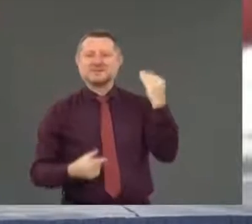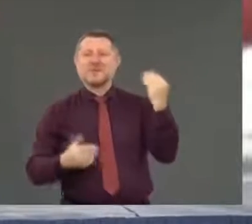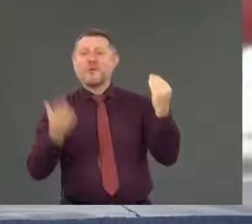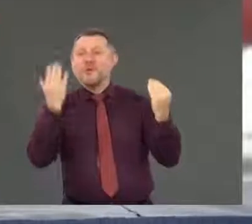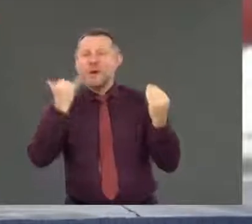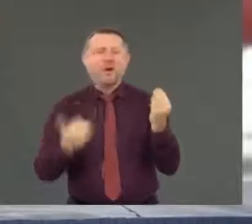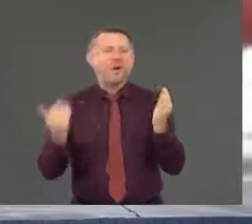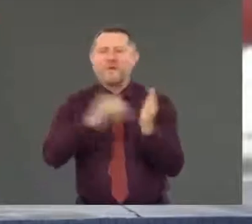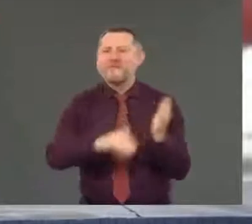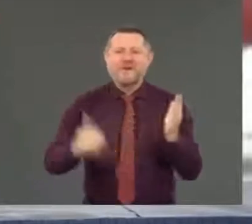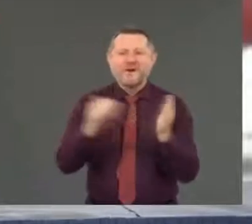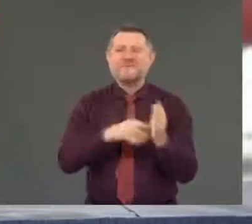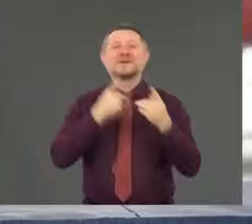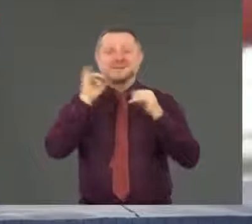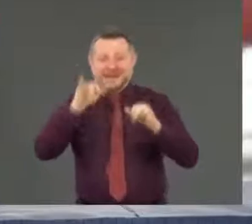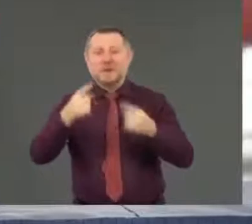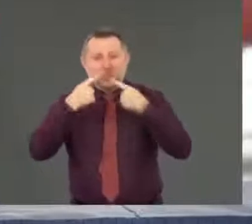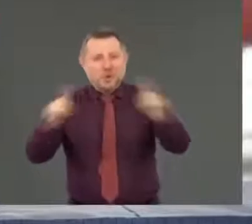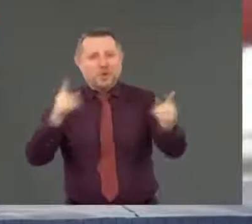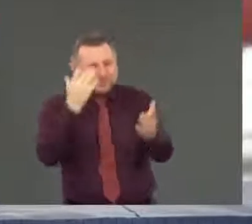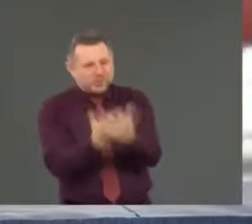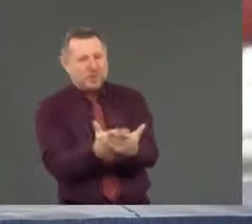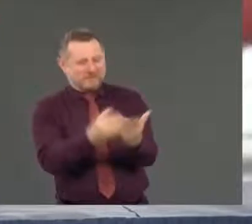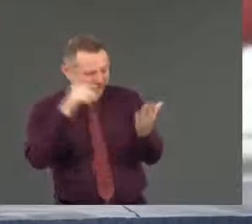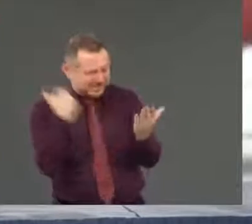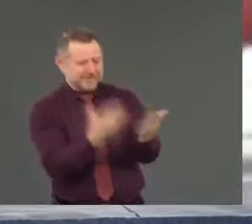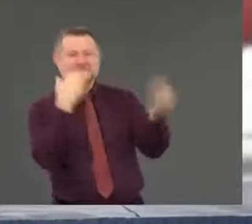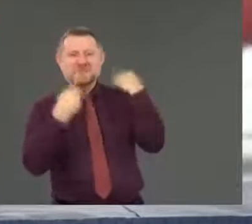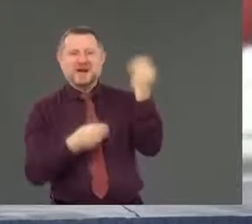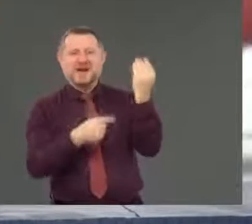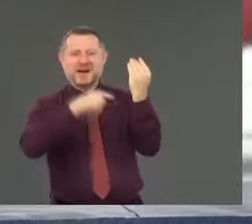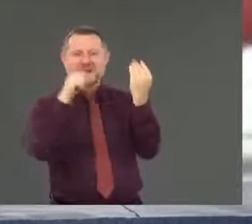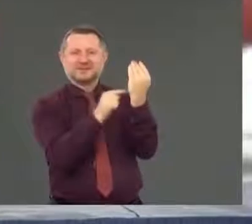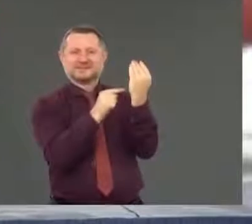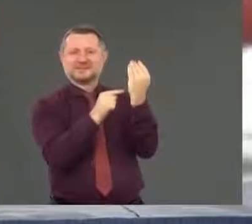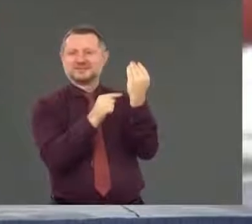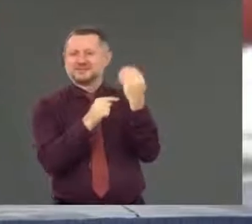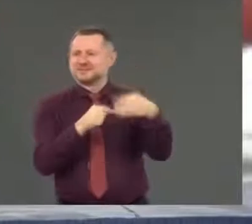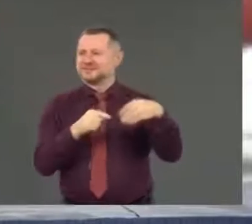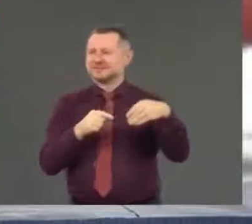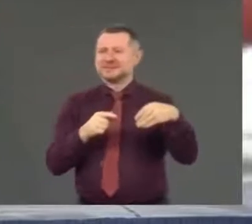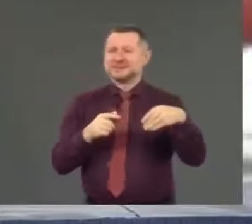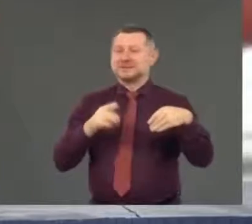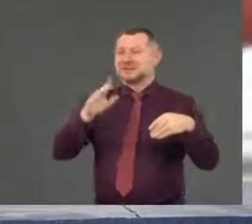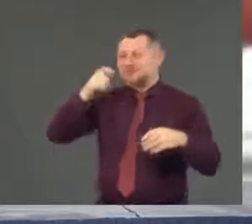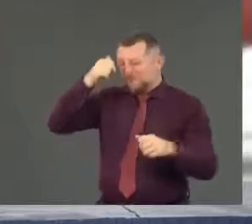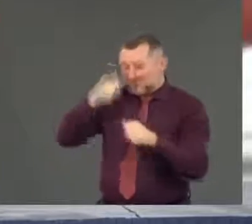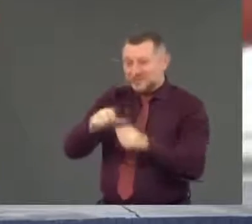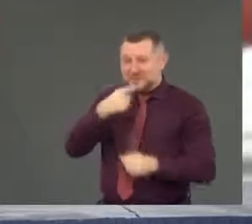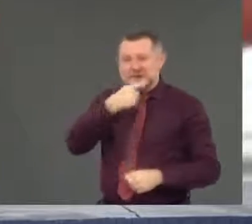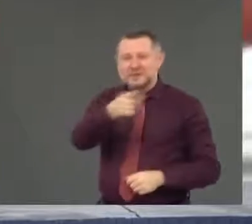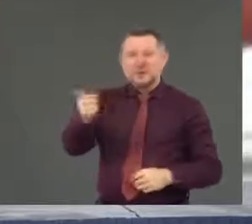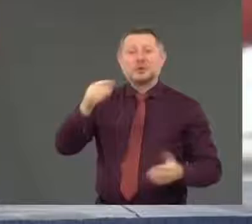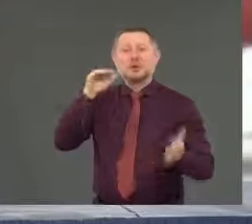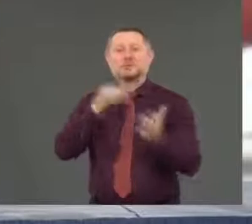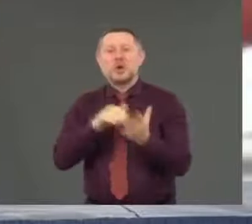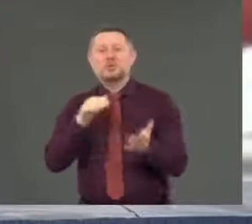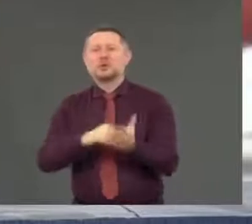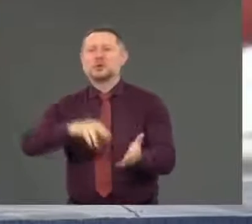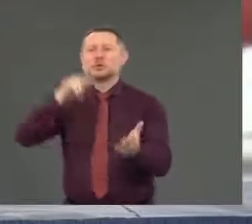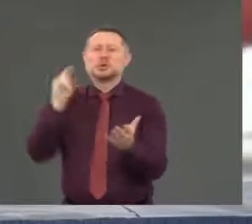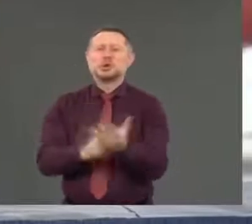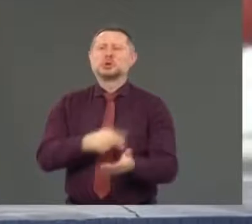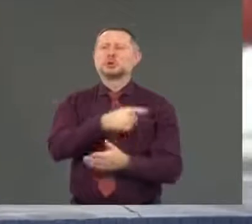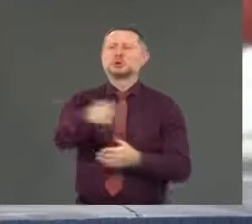They work. It is still inconceivable to me that the frontline workers have a lower infection